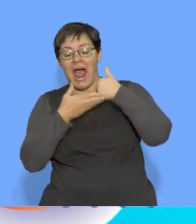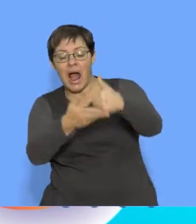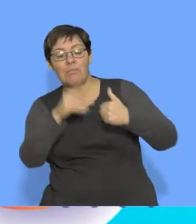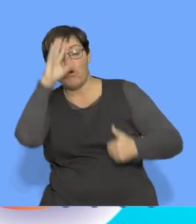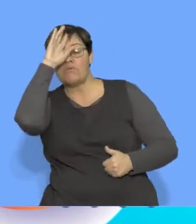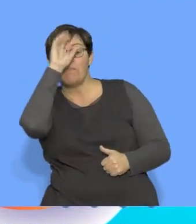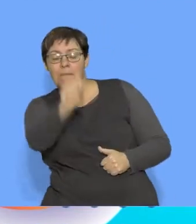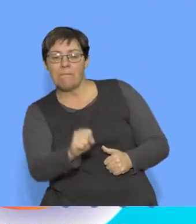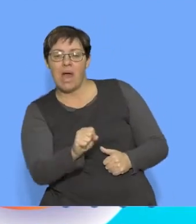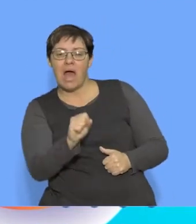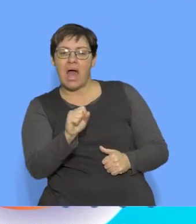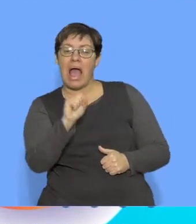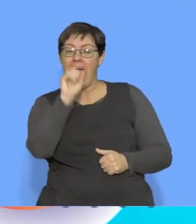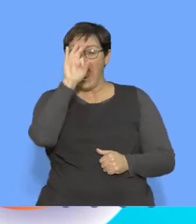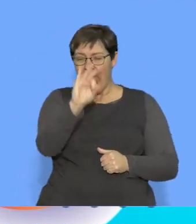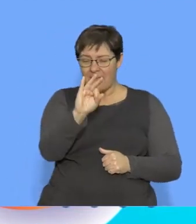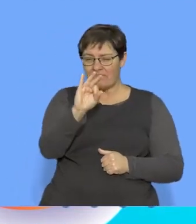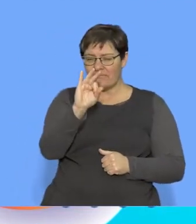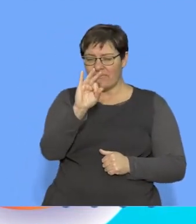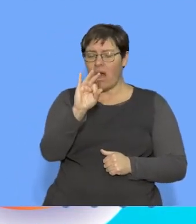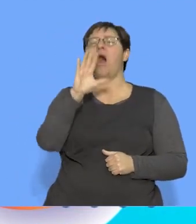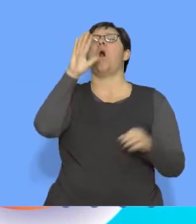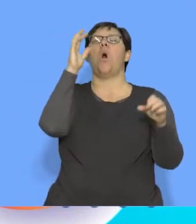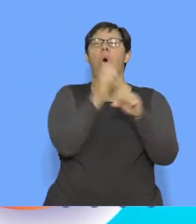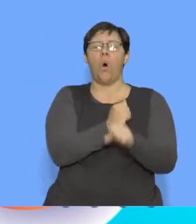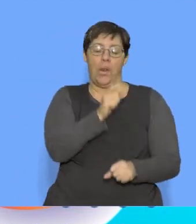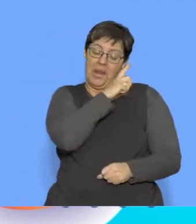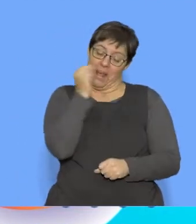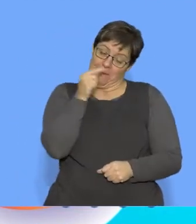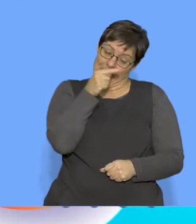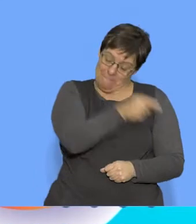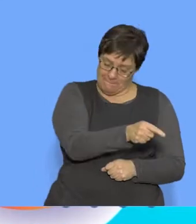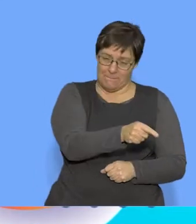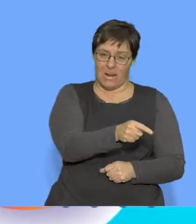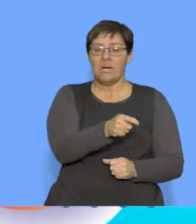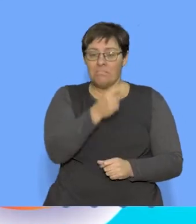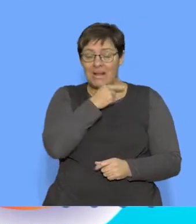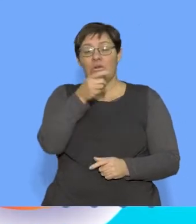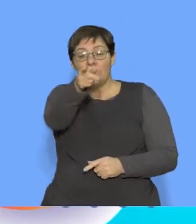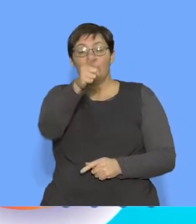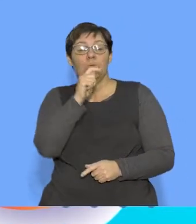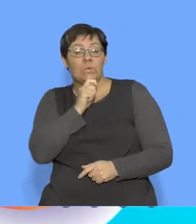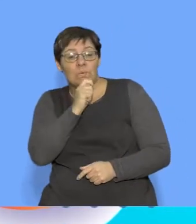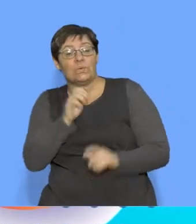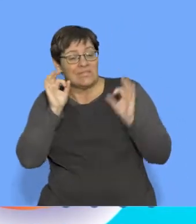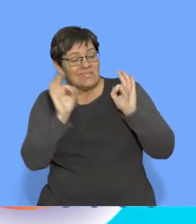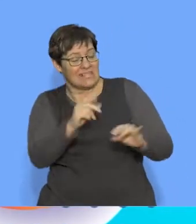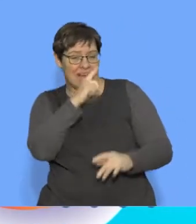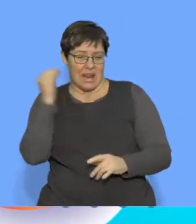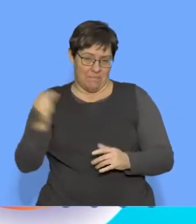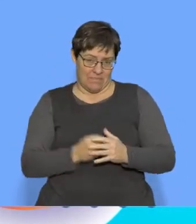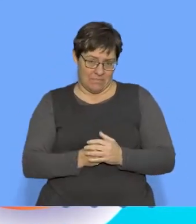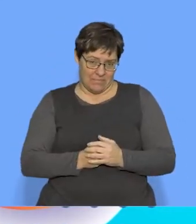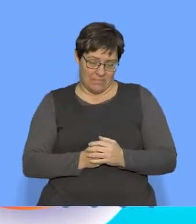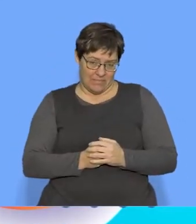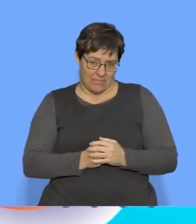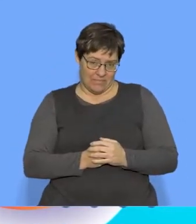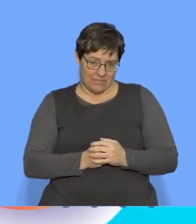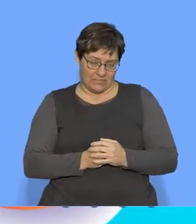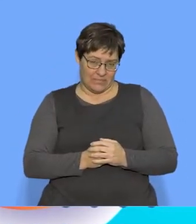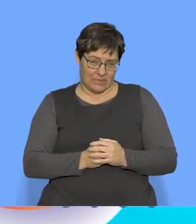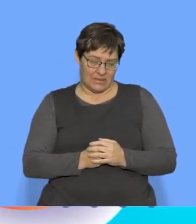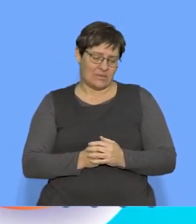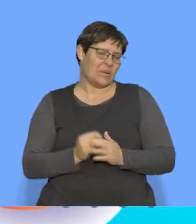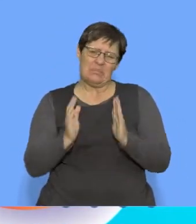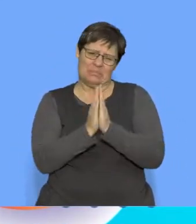you remember how to then mention the properties of parallel lines and how to visually see